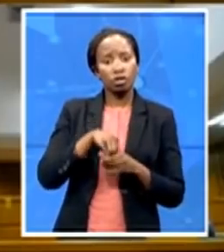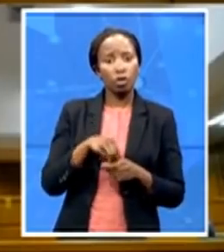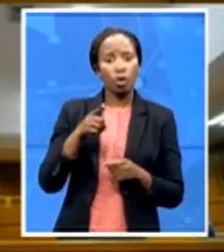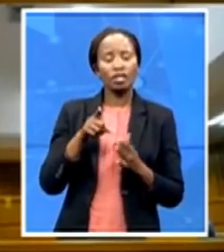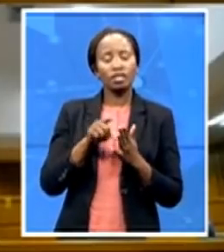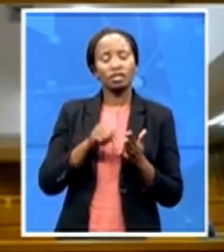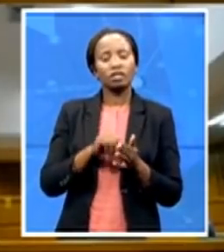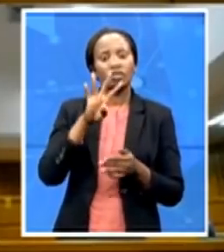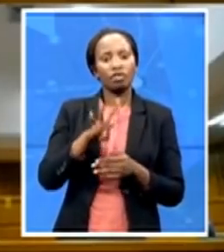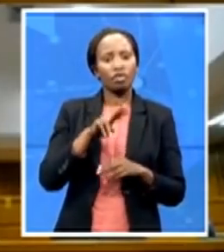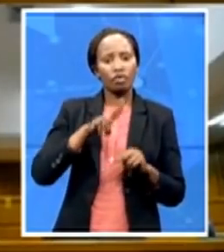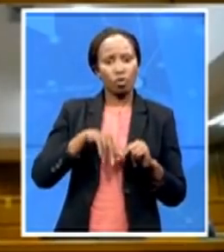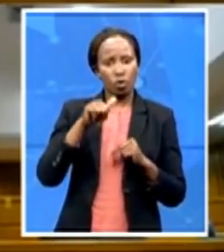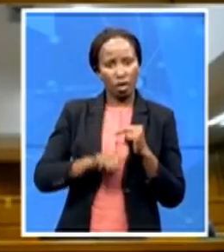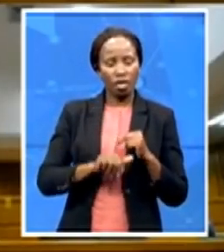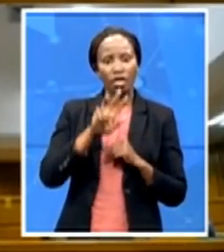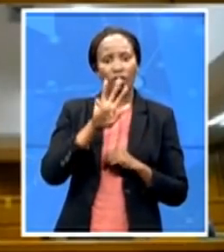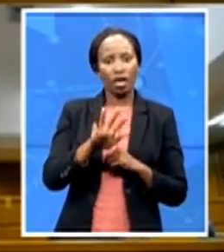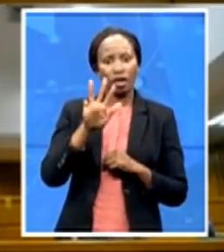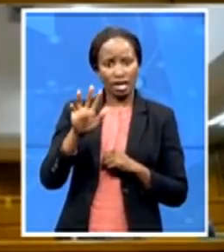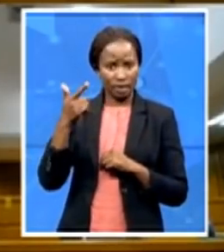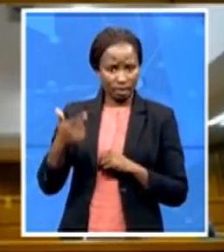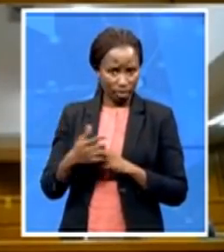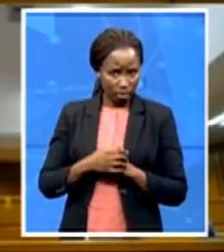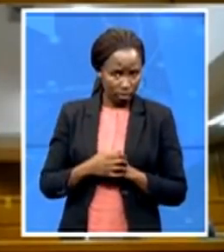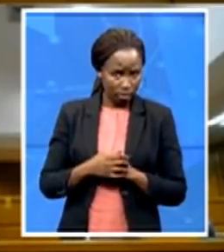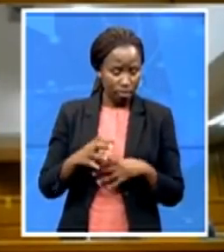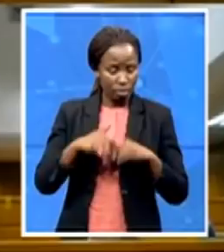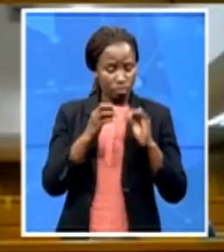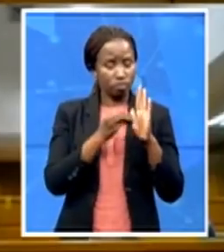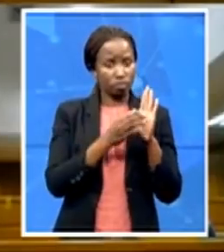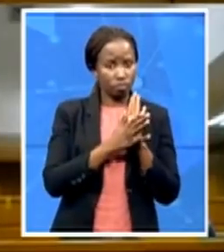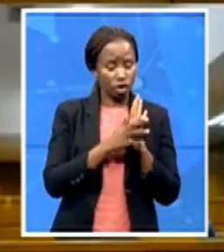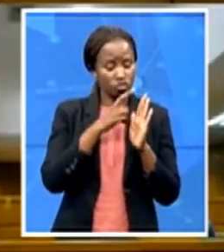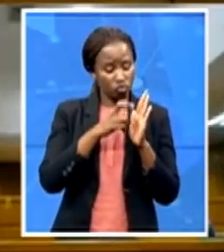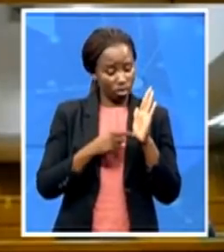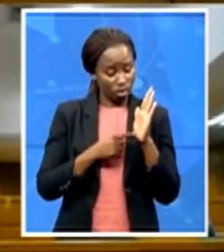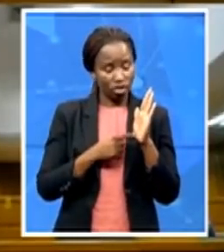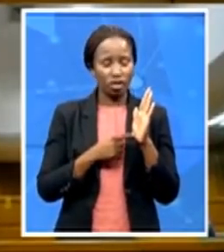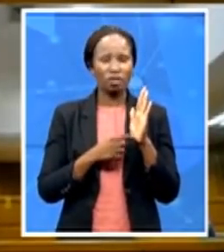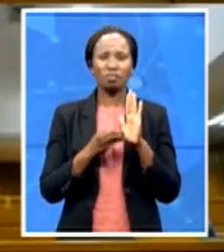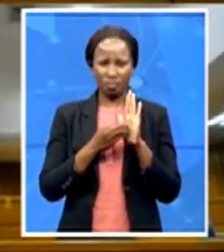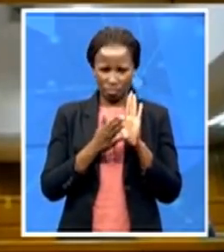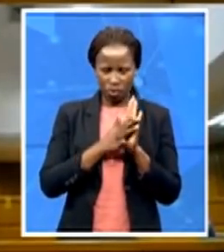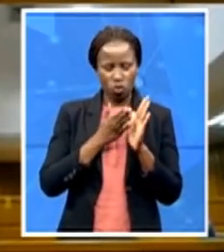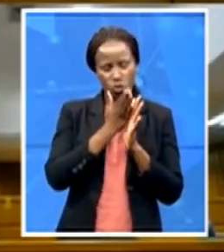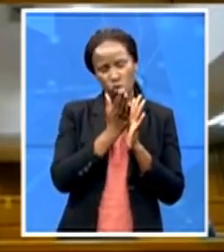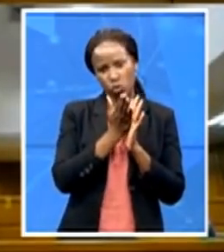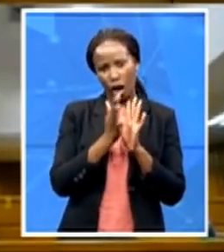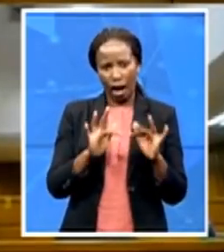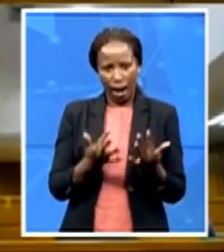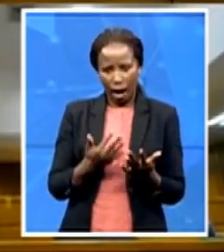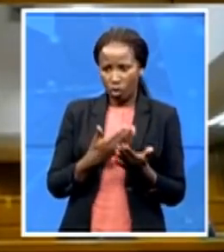1997. The new rules merely particularize the elements of the grounds for removal and elaborate on the